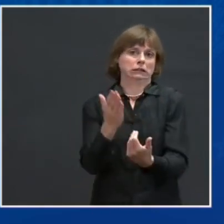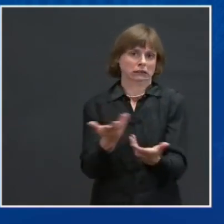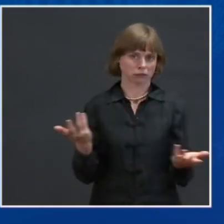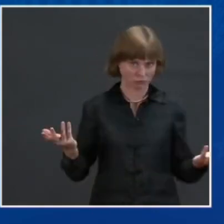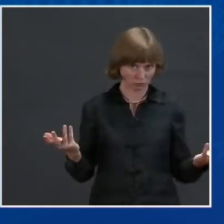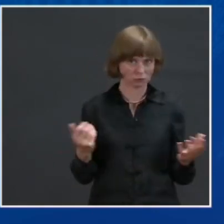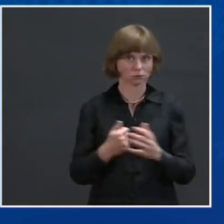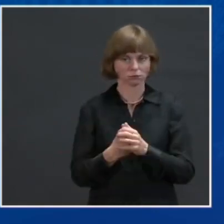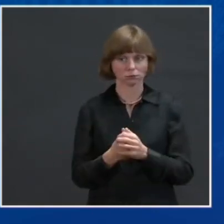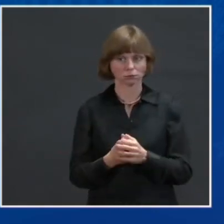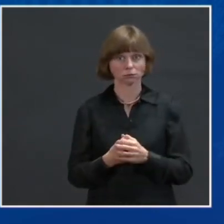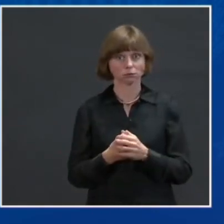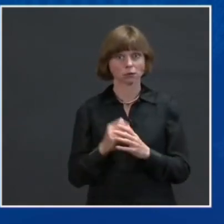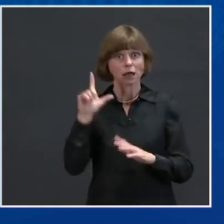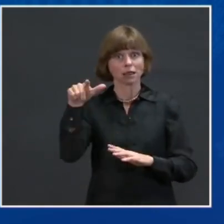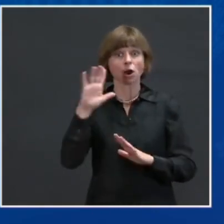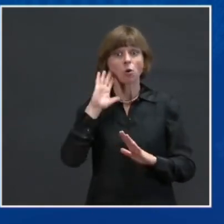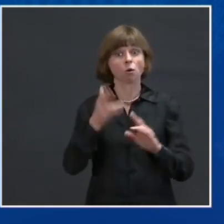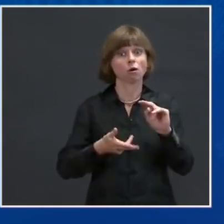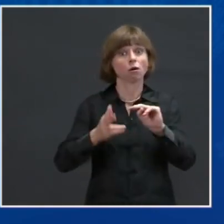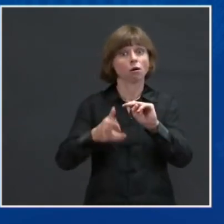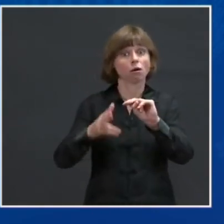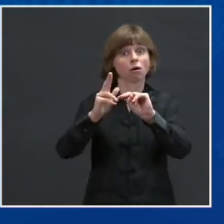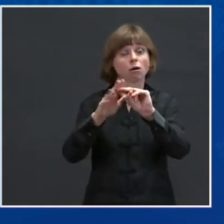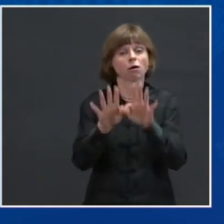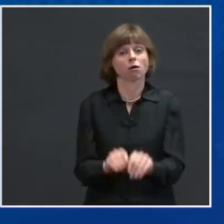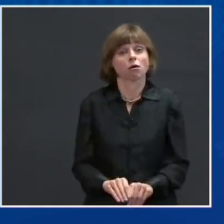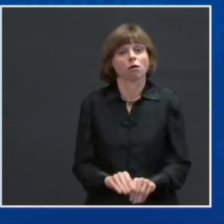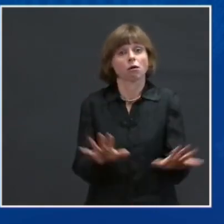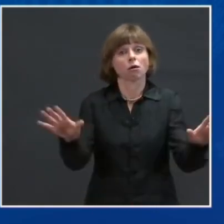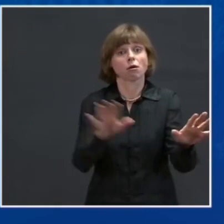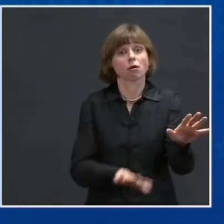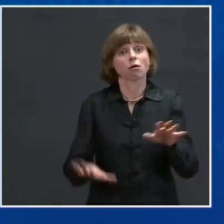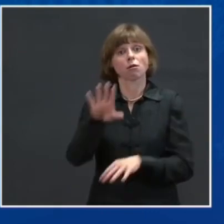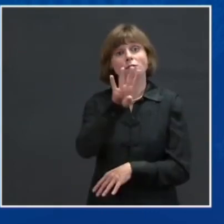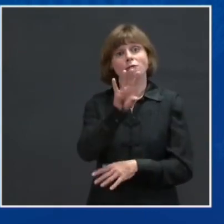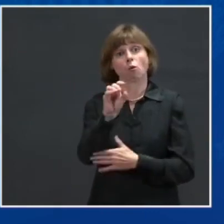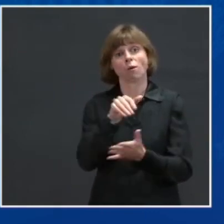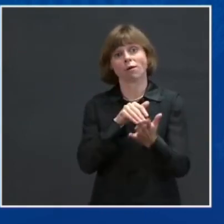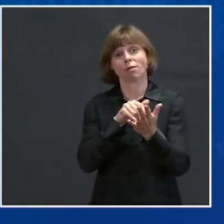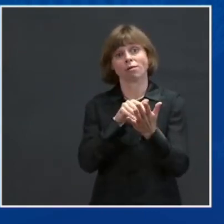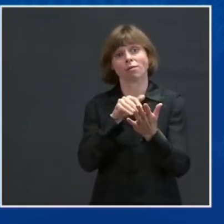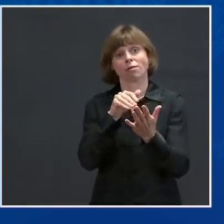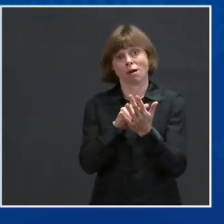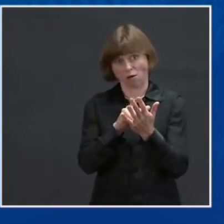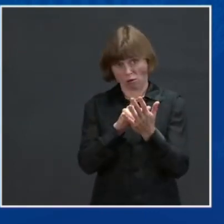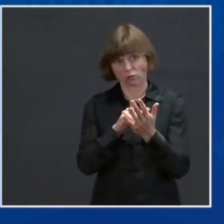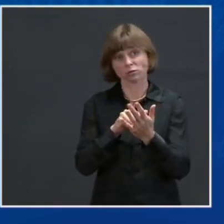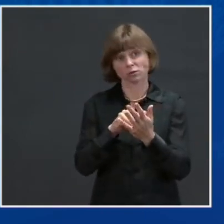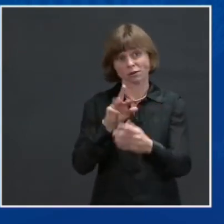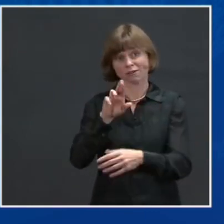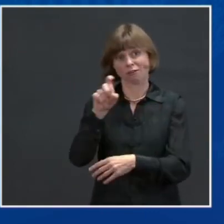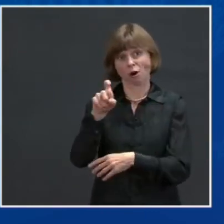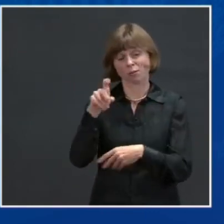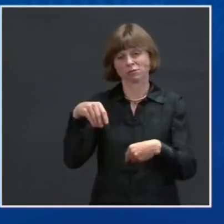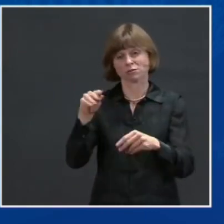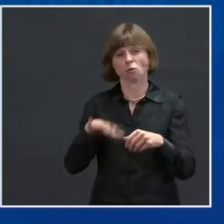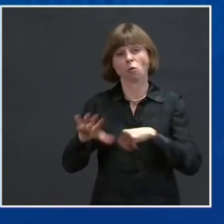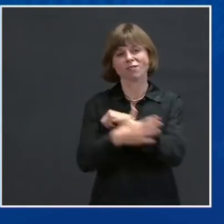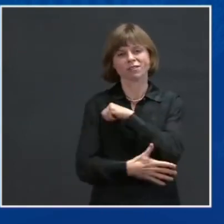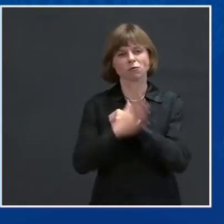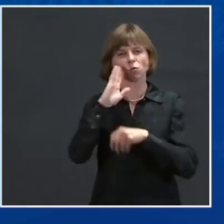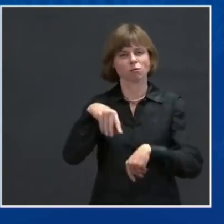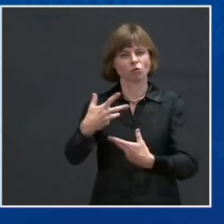increases, more than 40,000 pharmacy locations nationwide will be providing COVID-19 vaccines through this program. This